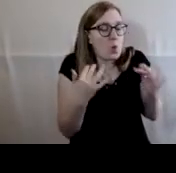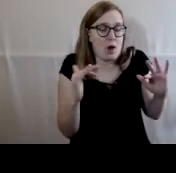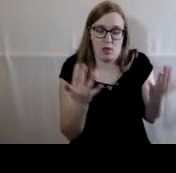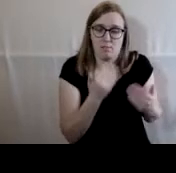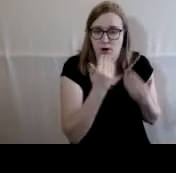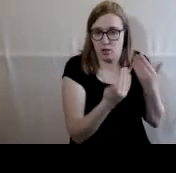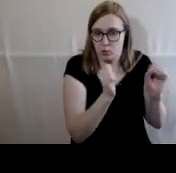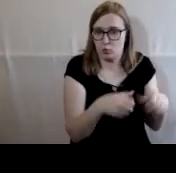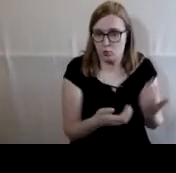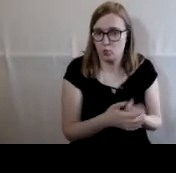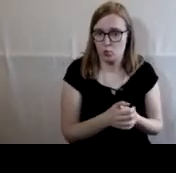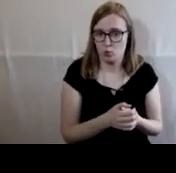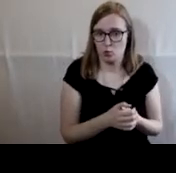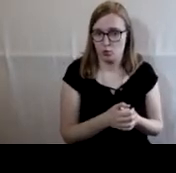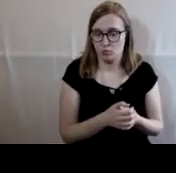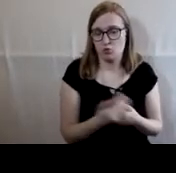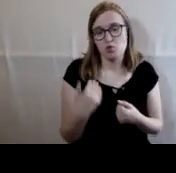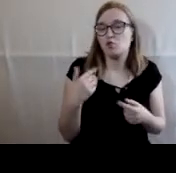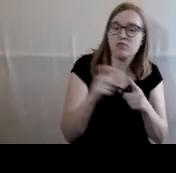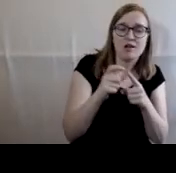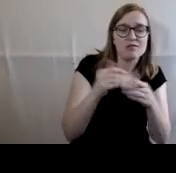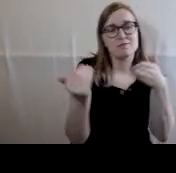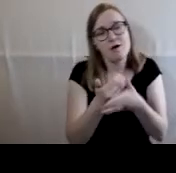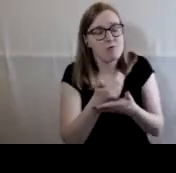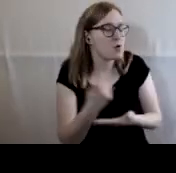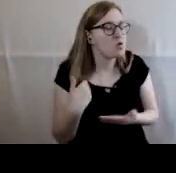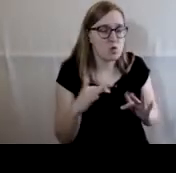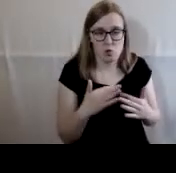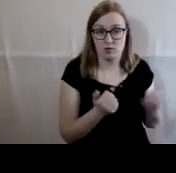ask them about what courses they would have liked to have done.